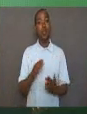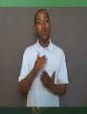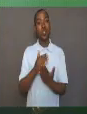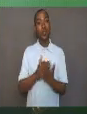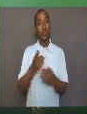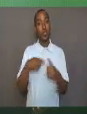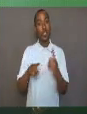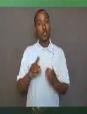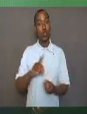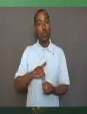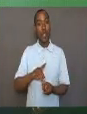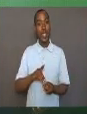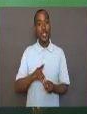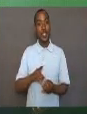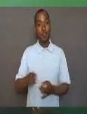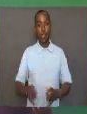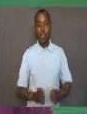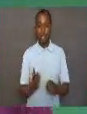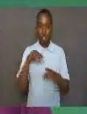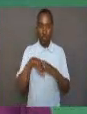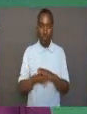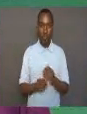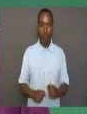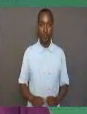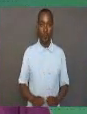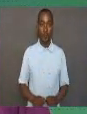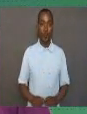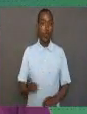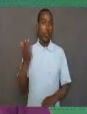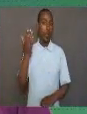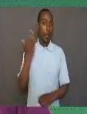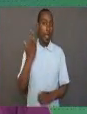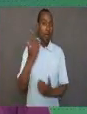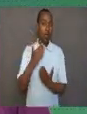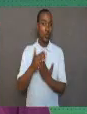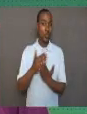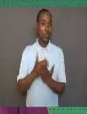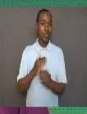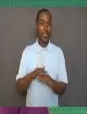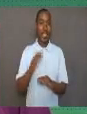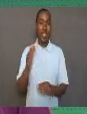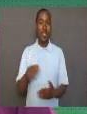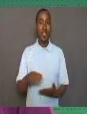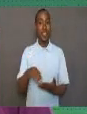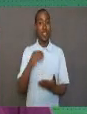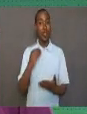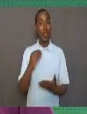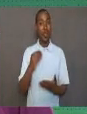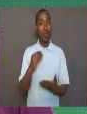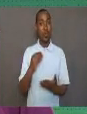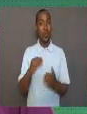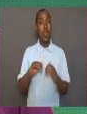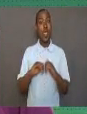the digestive system. In our last lesson, we learned about how